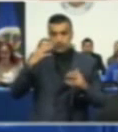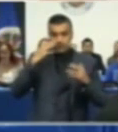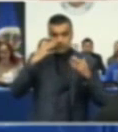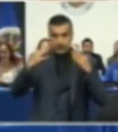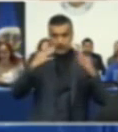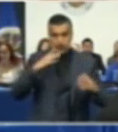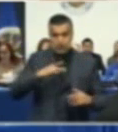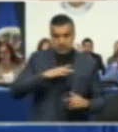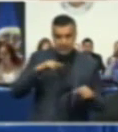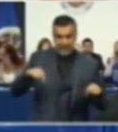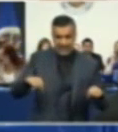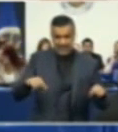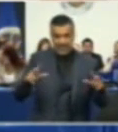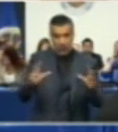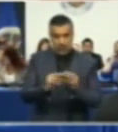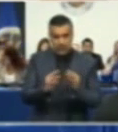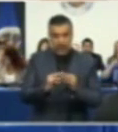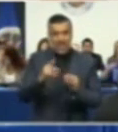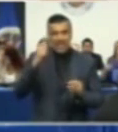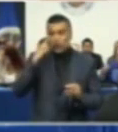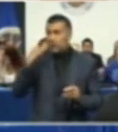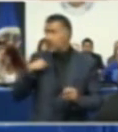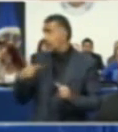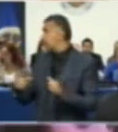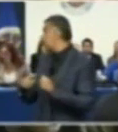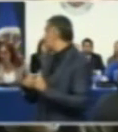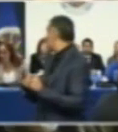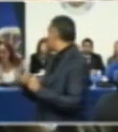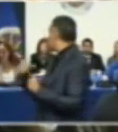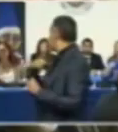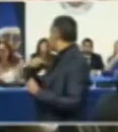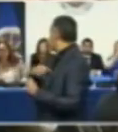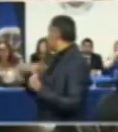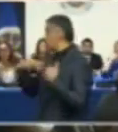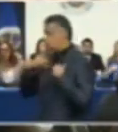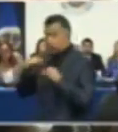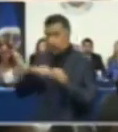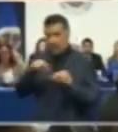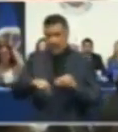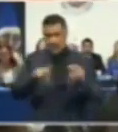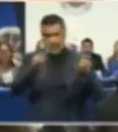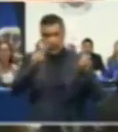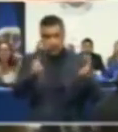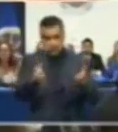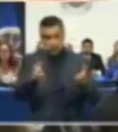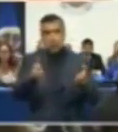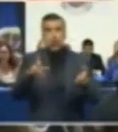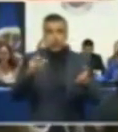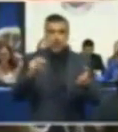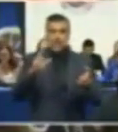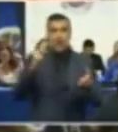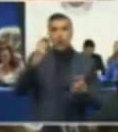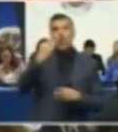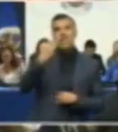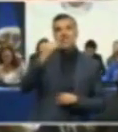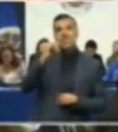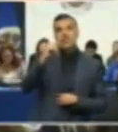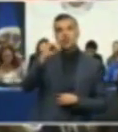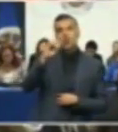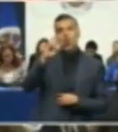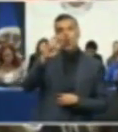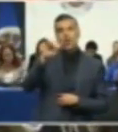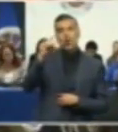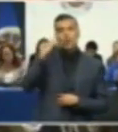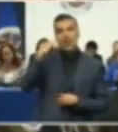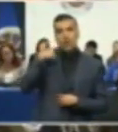this hearing. I think it's the first we've had on this subject, so it's quite historic for us,